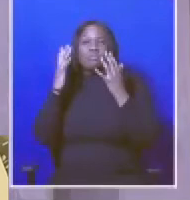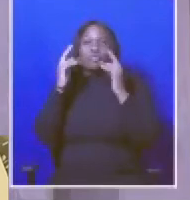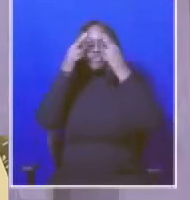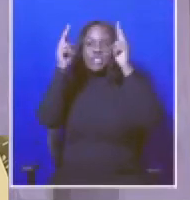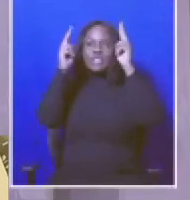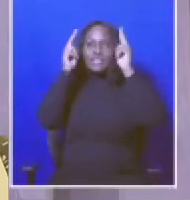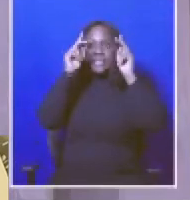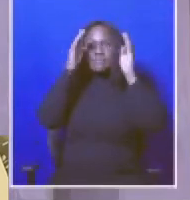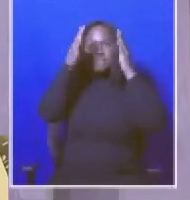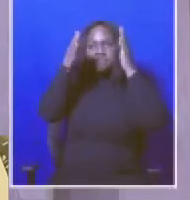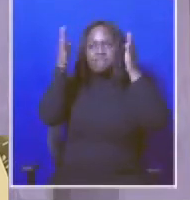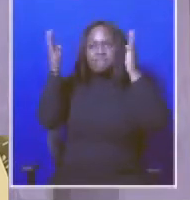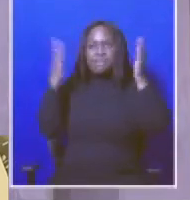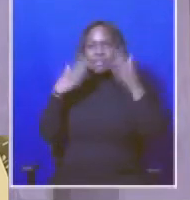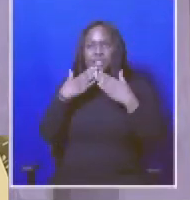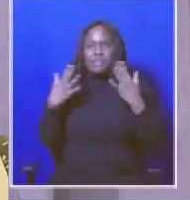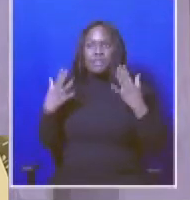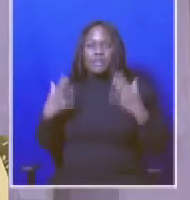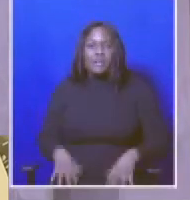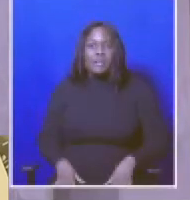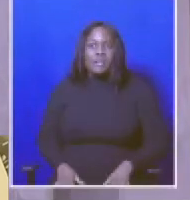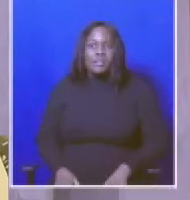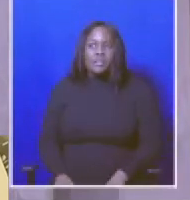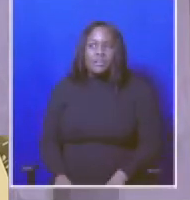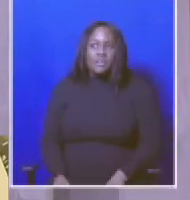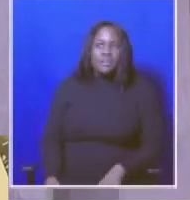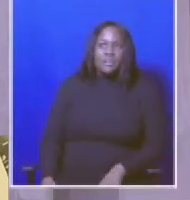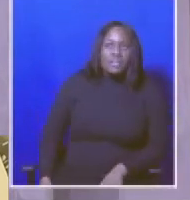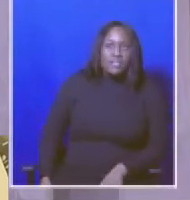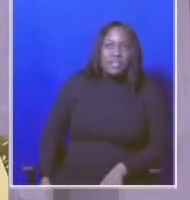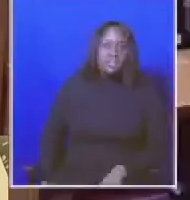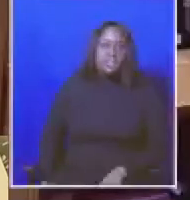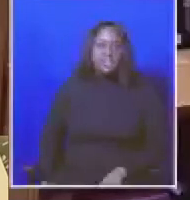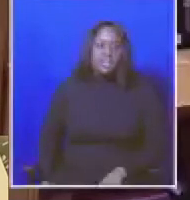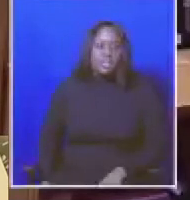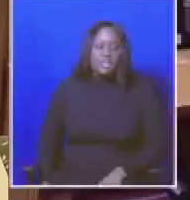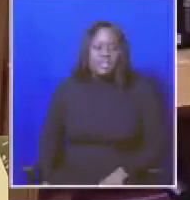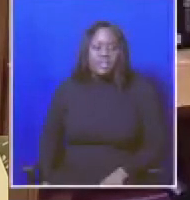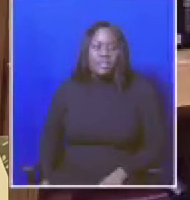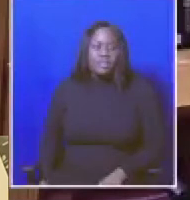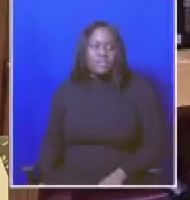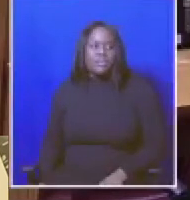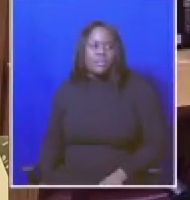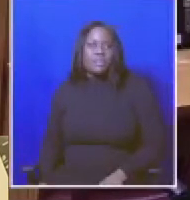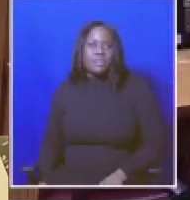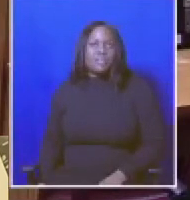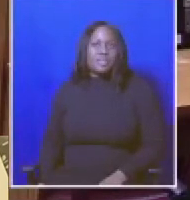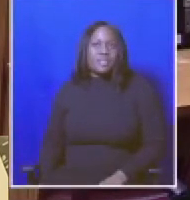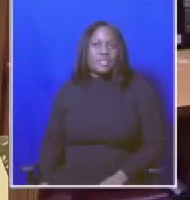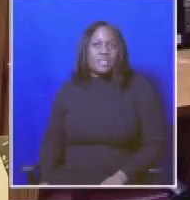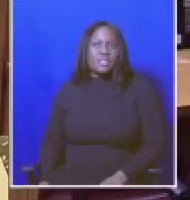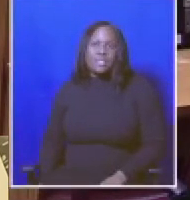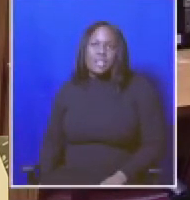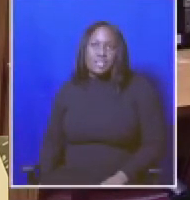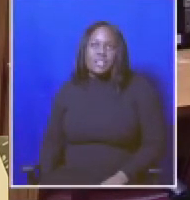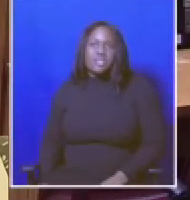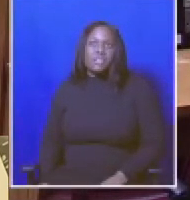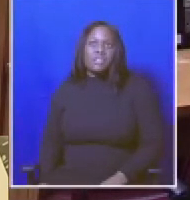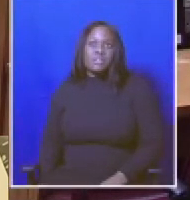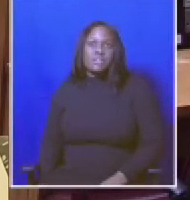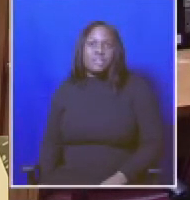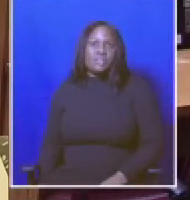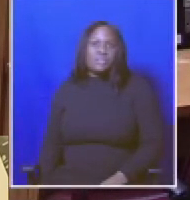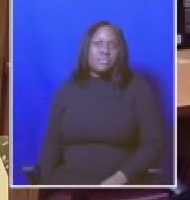very much. Thank you very much, Honorable Khai. Thank you very